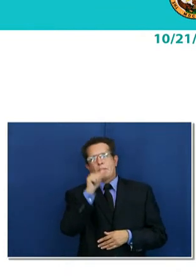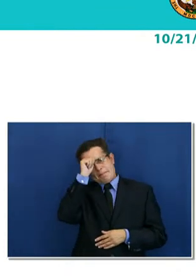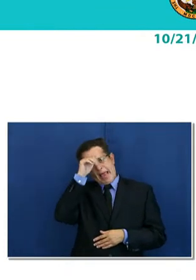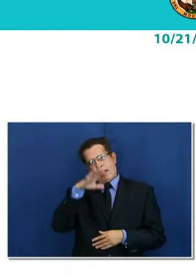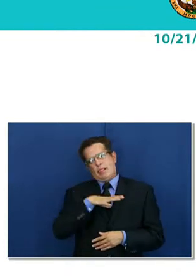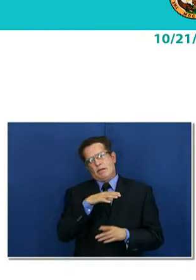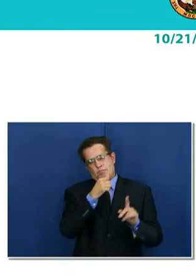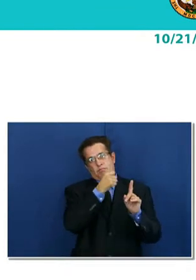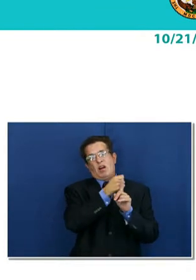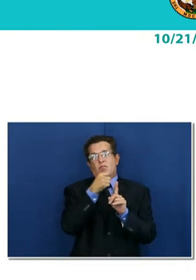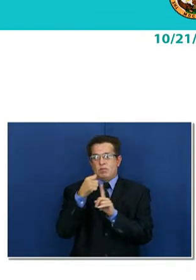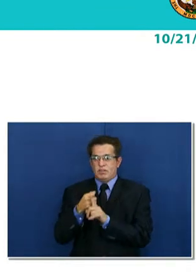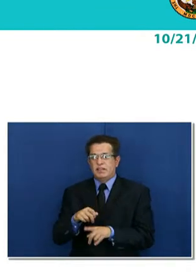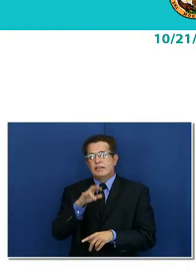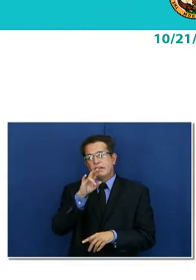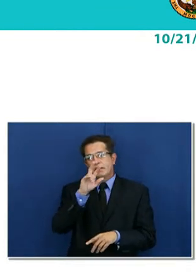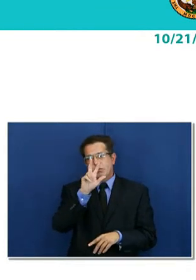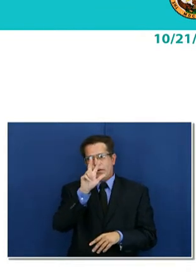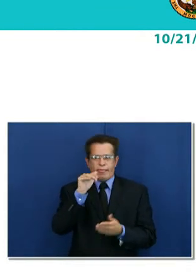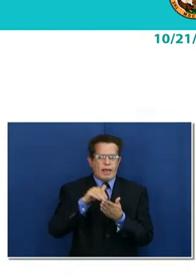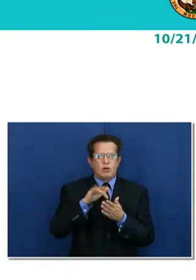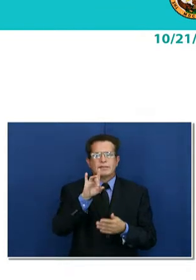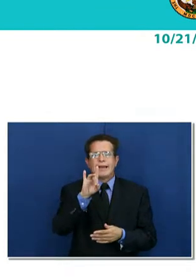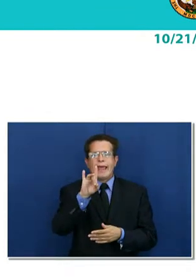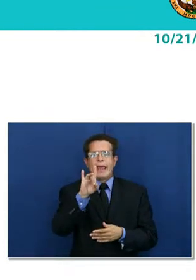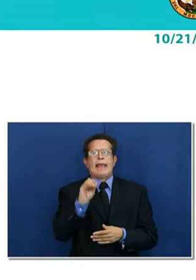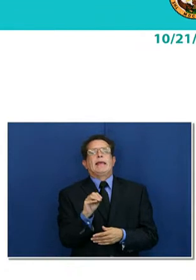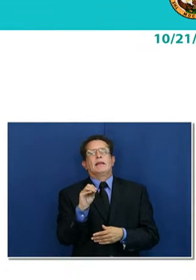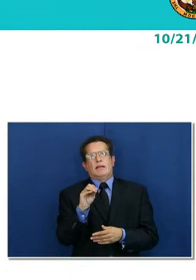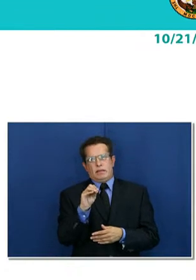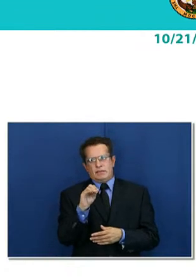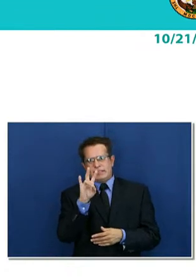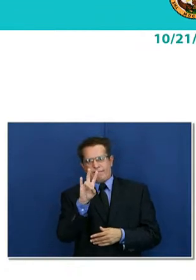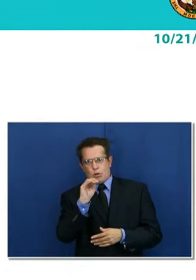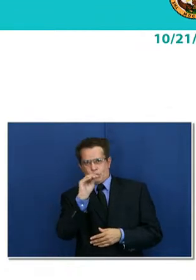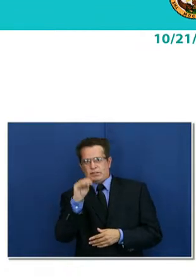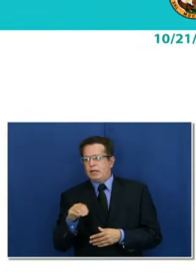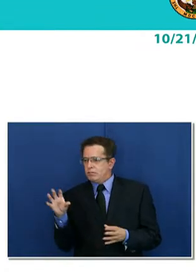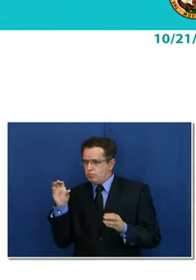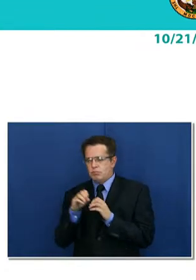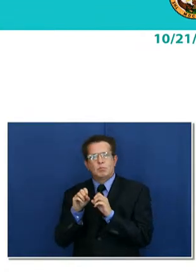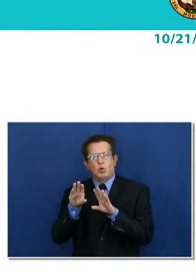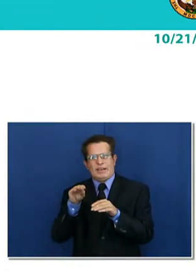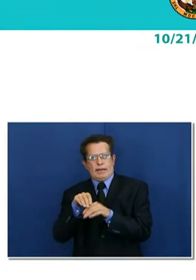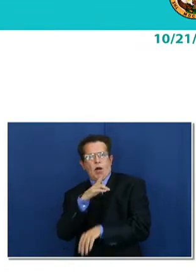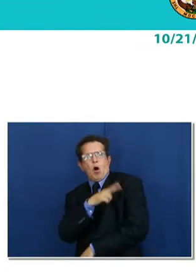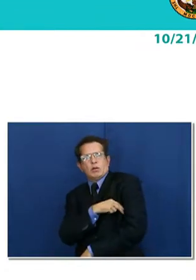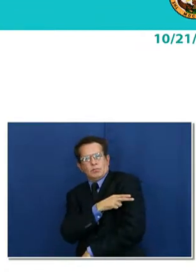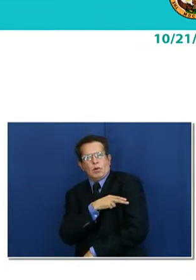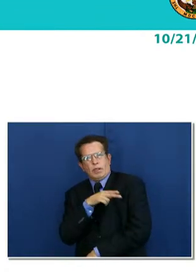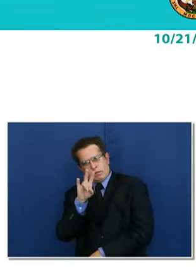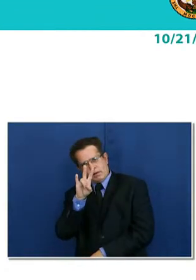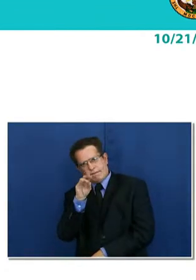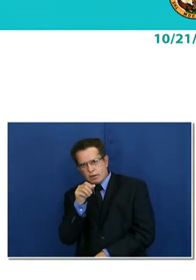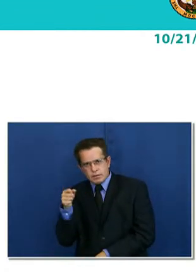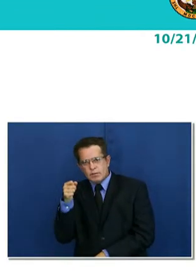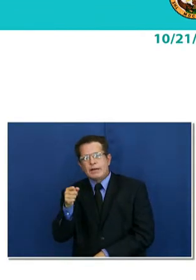male. 7%, or 3,080, of all cases have been hospitalized, and of this number,